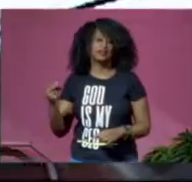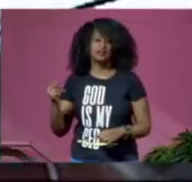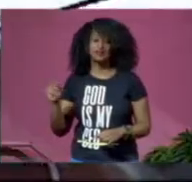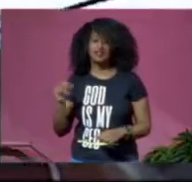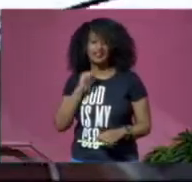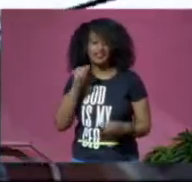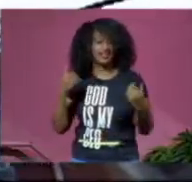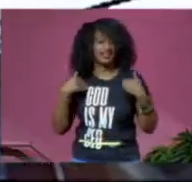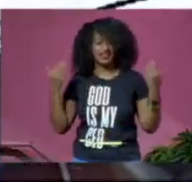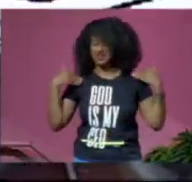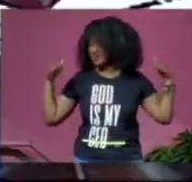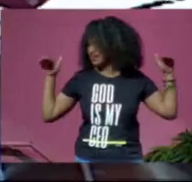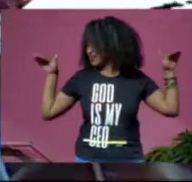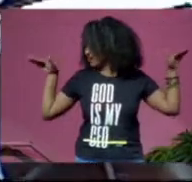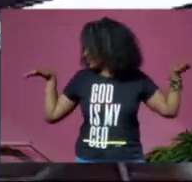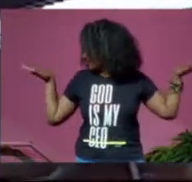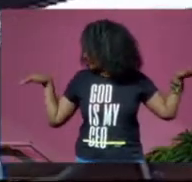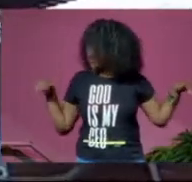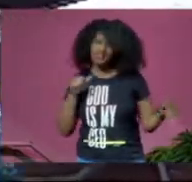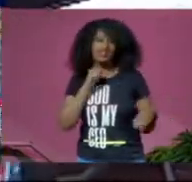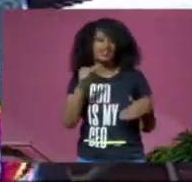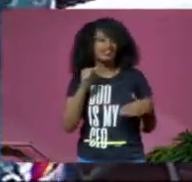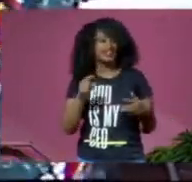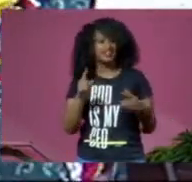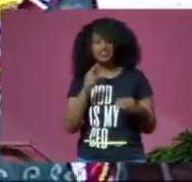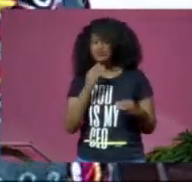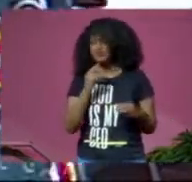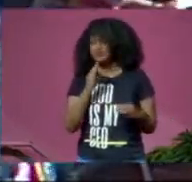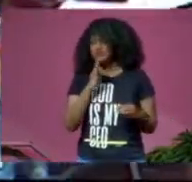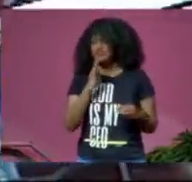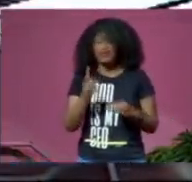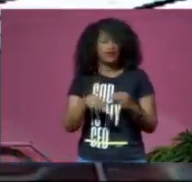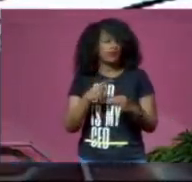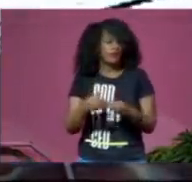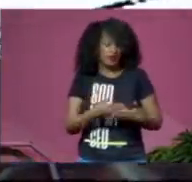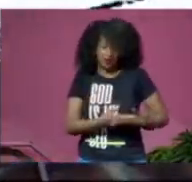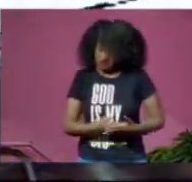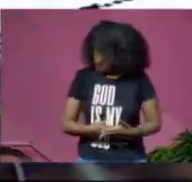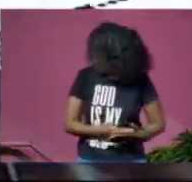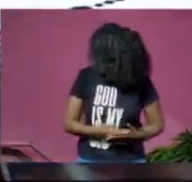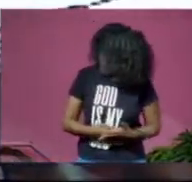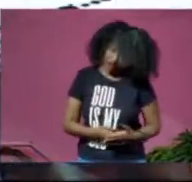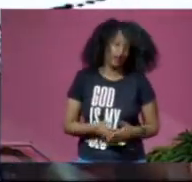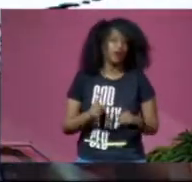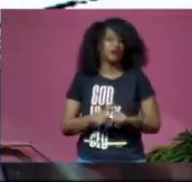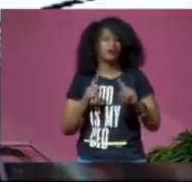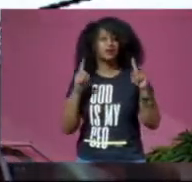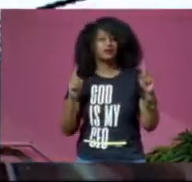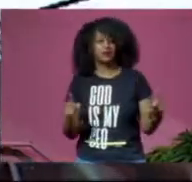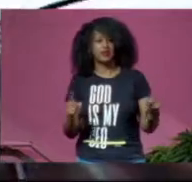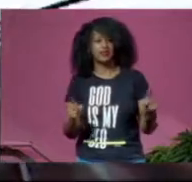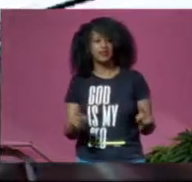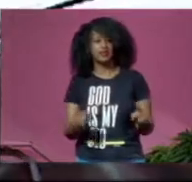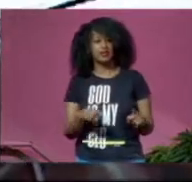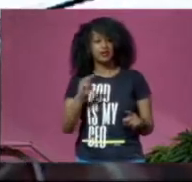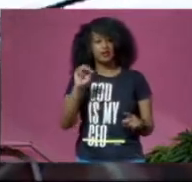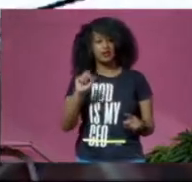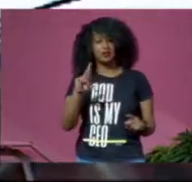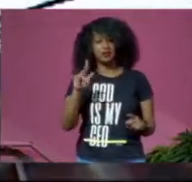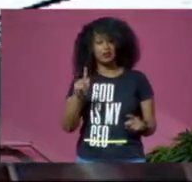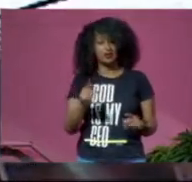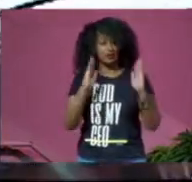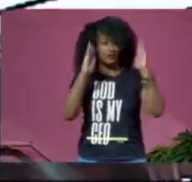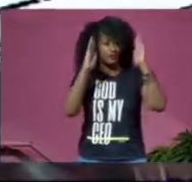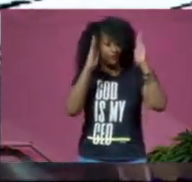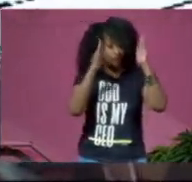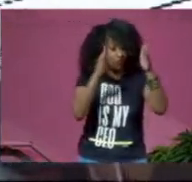fields. There is no baby who is laid in a manger. Now, Mark cuts through all of that and gets right to the chase and drops us down in